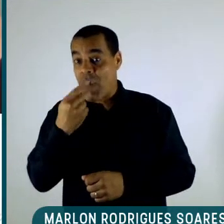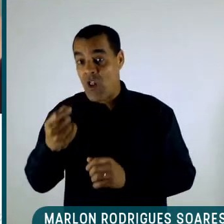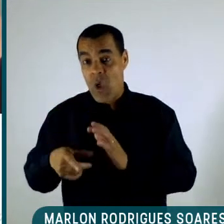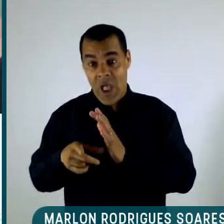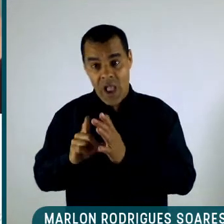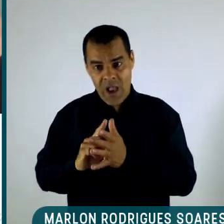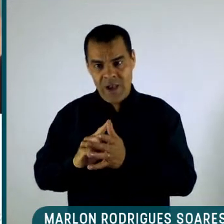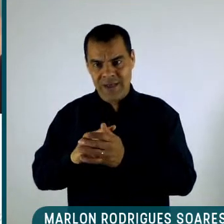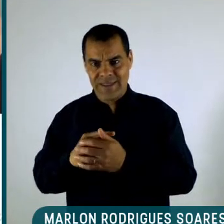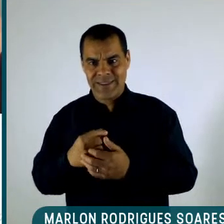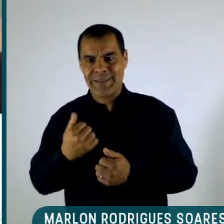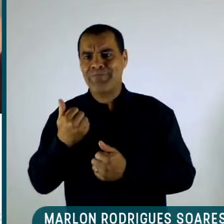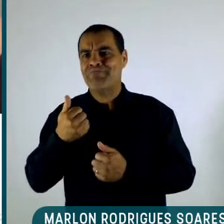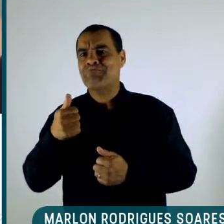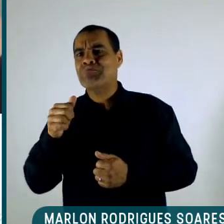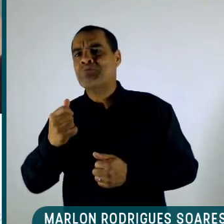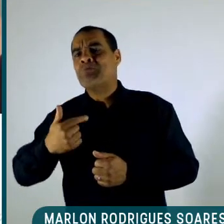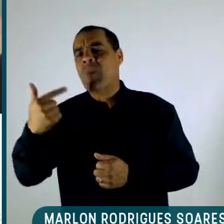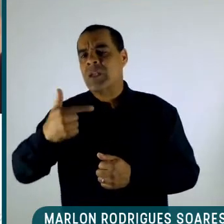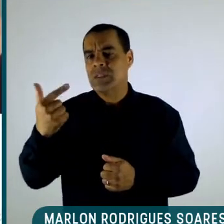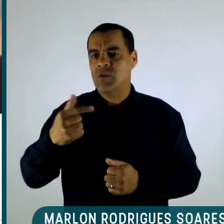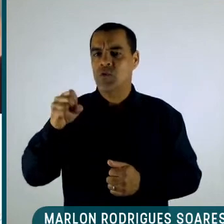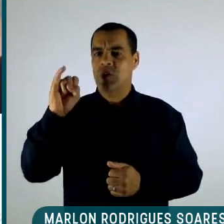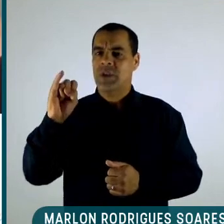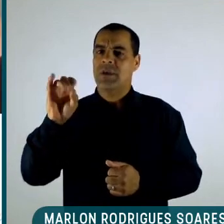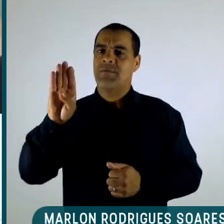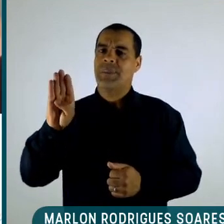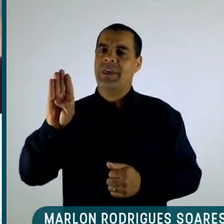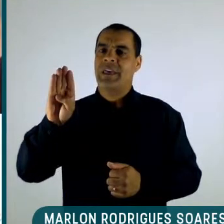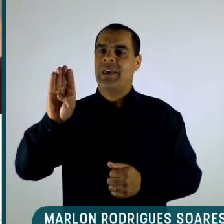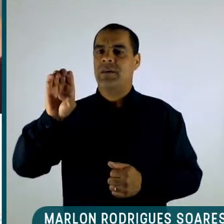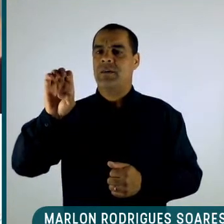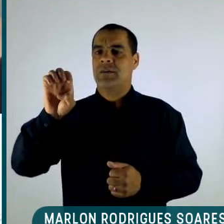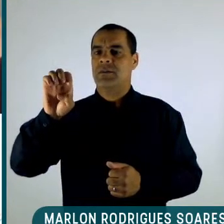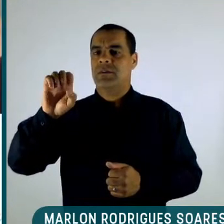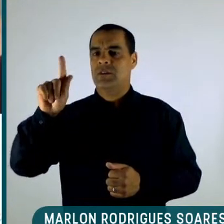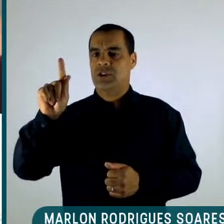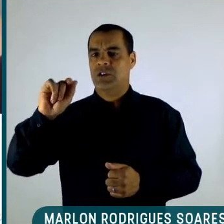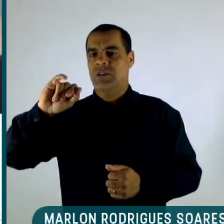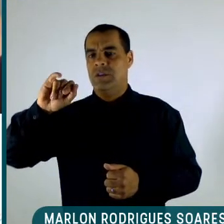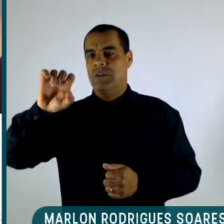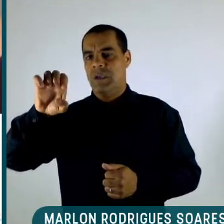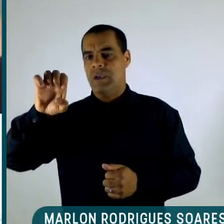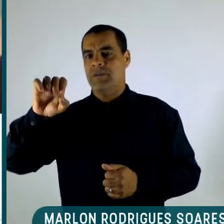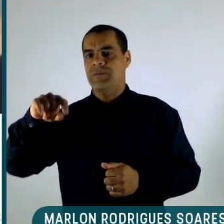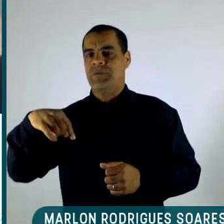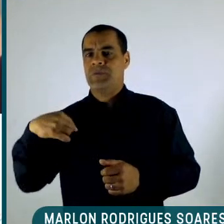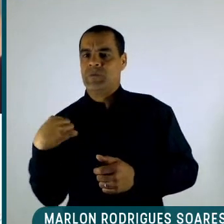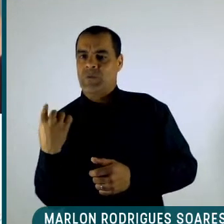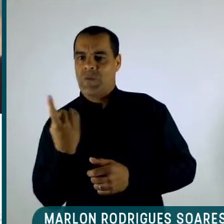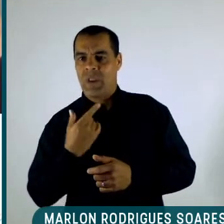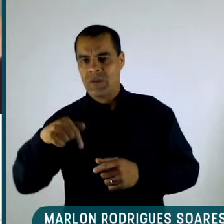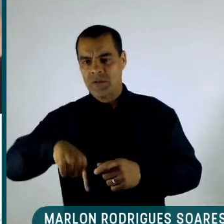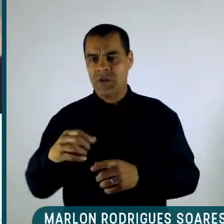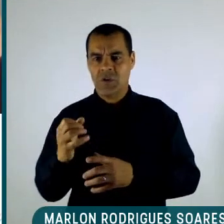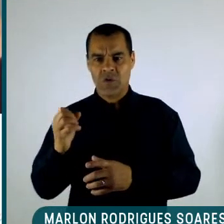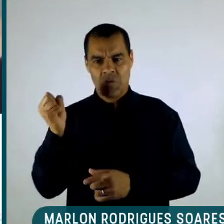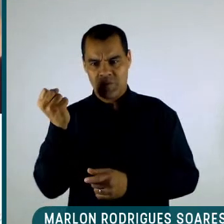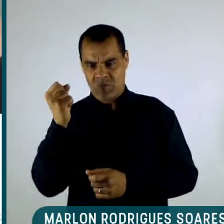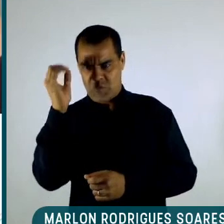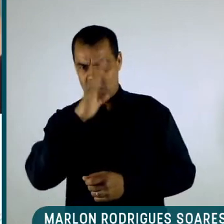before, Palajobs has more than 100,000 inhabitants. According to the Brazilian Institute